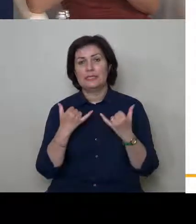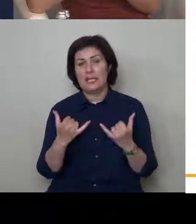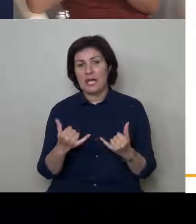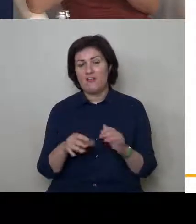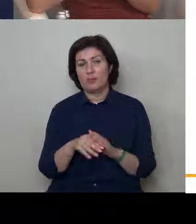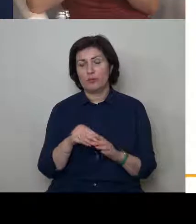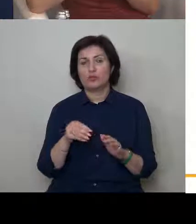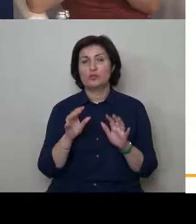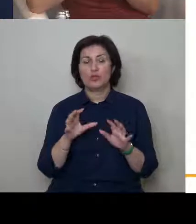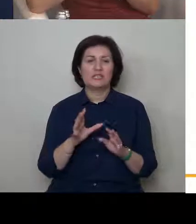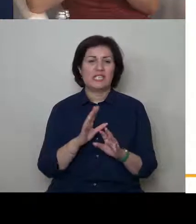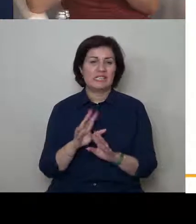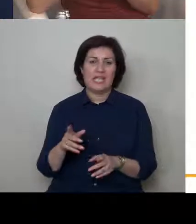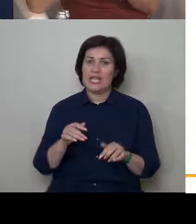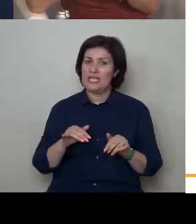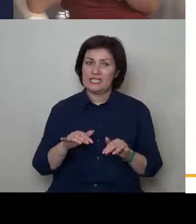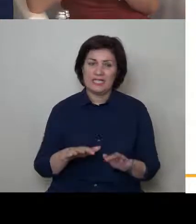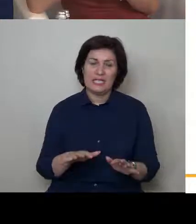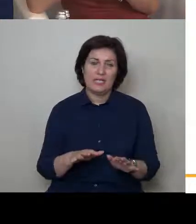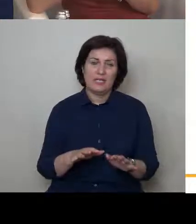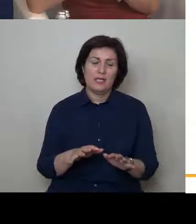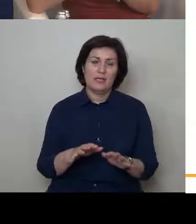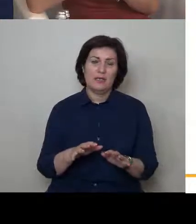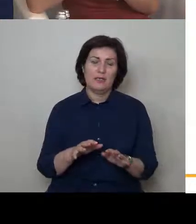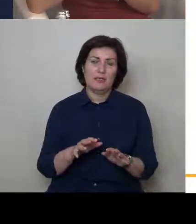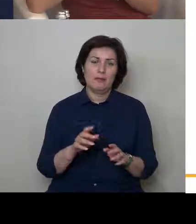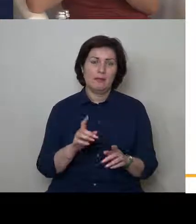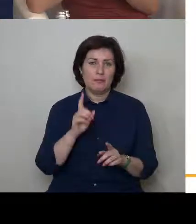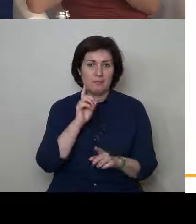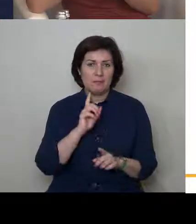have similar kind of wording,